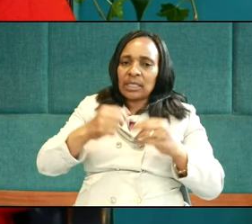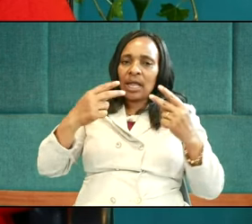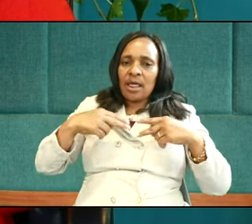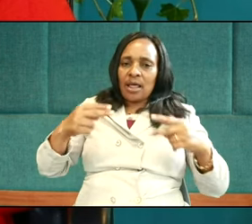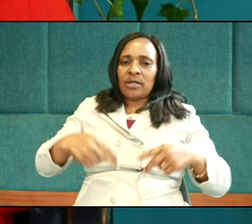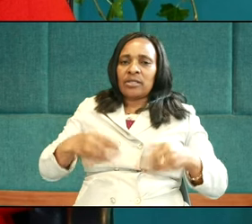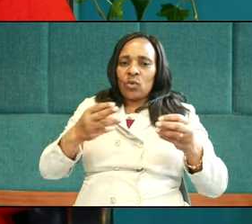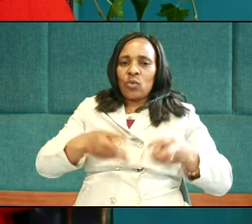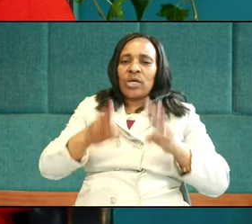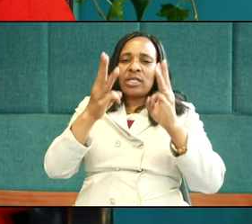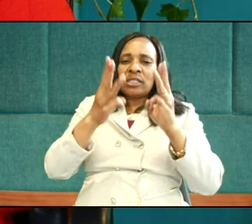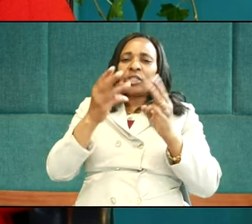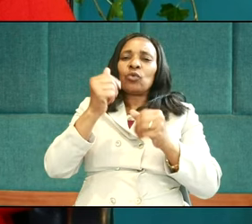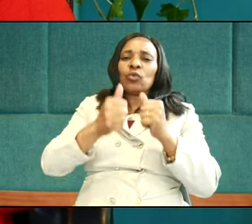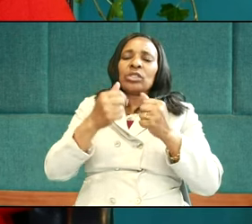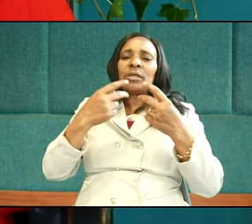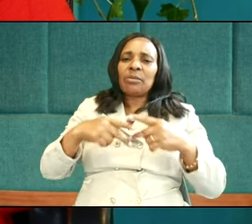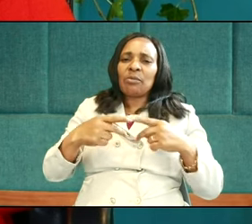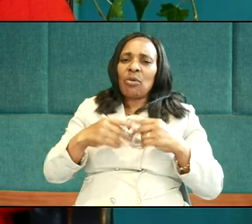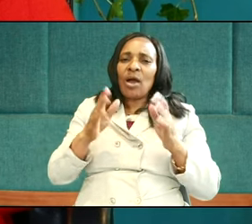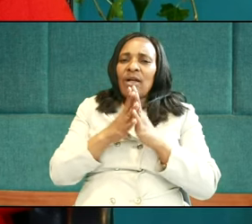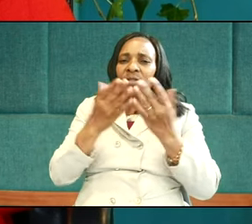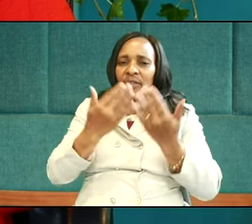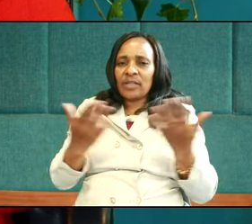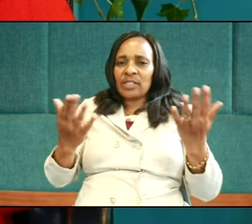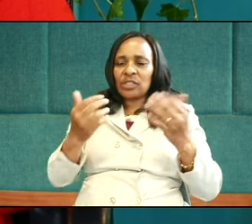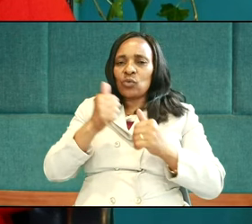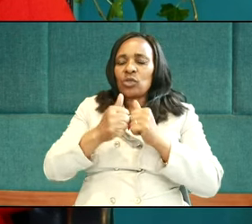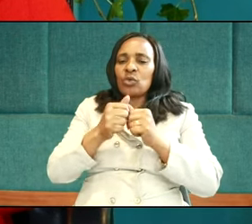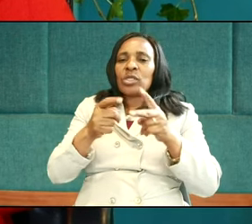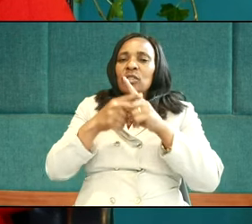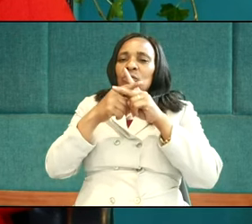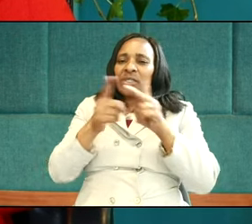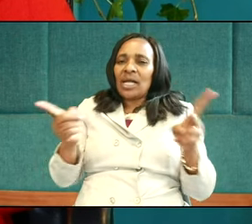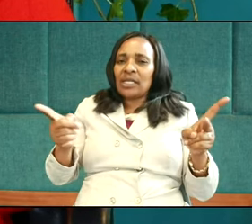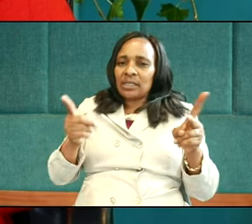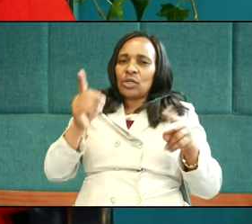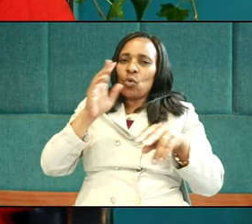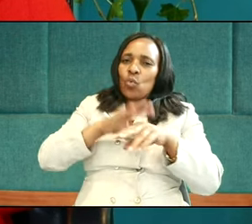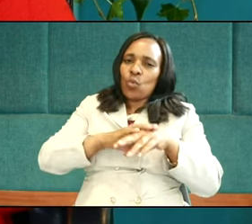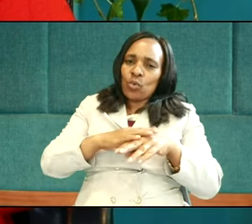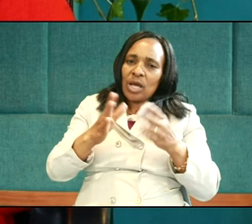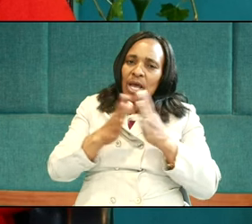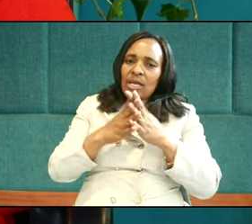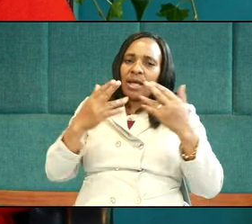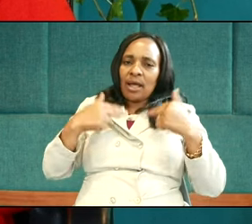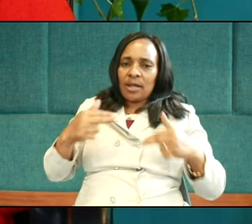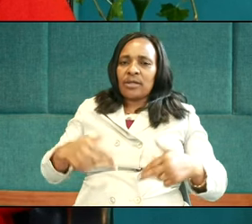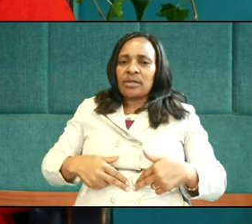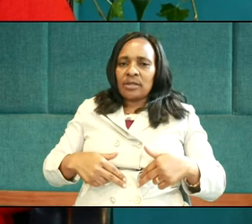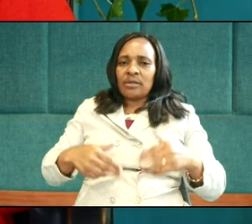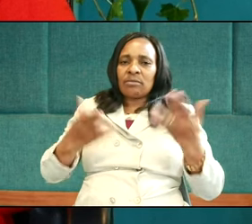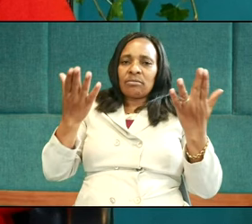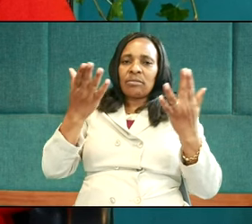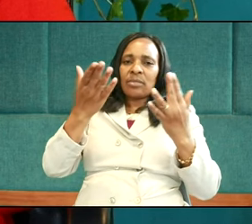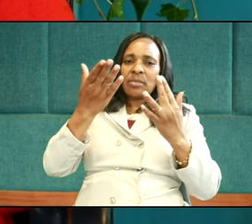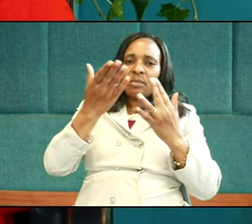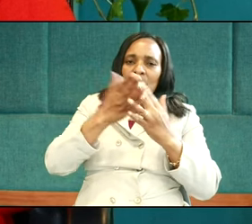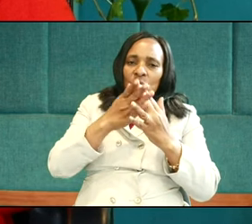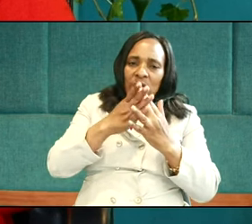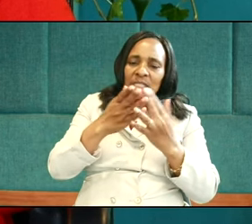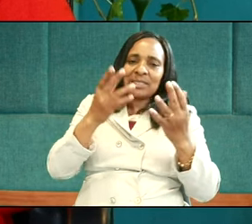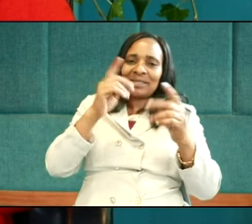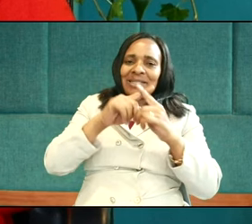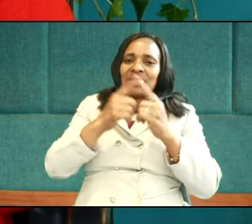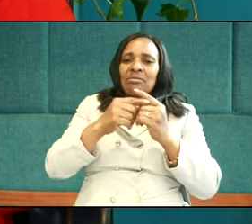boundaries with people and things, that we need to establish good and healthy boundaries so that we cannot